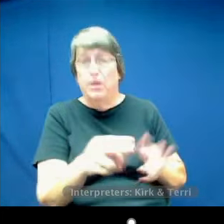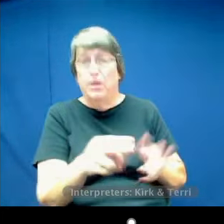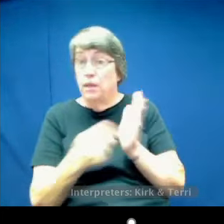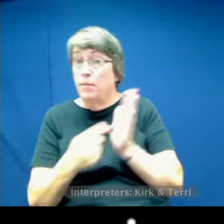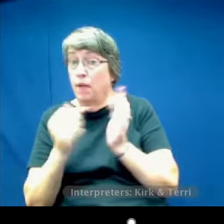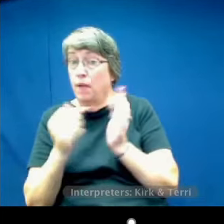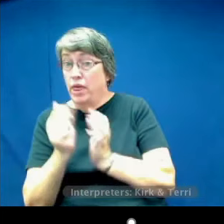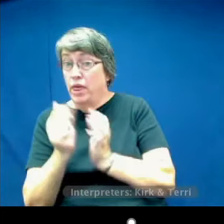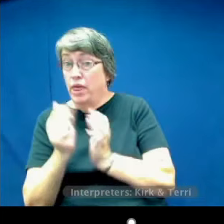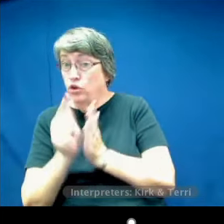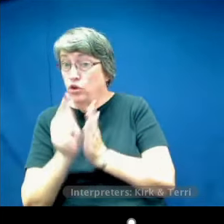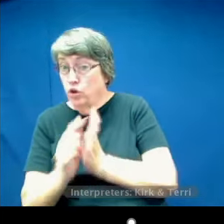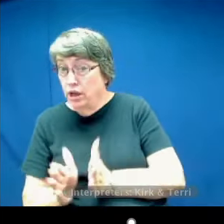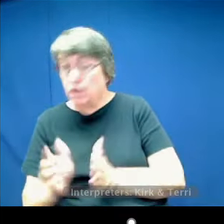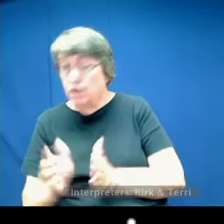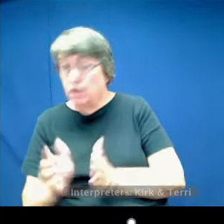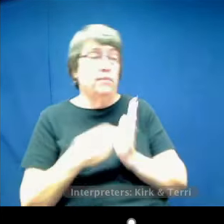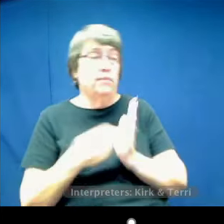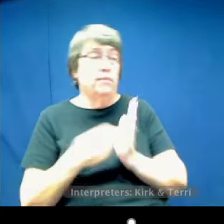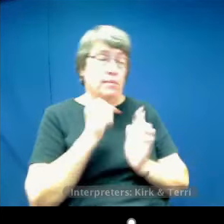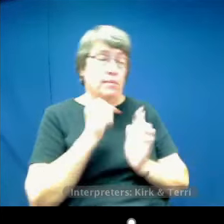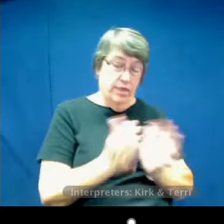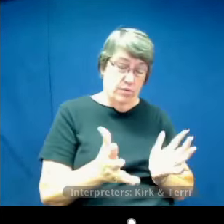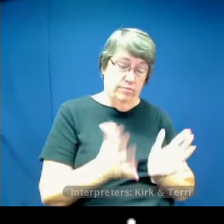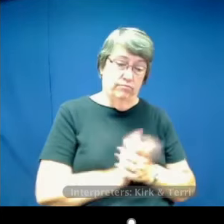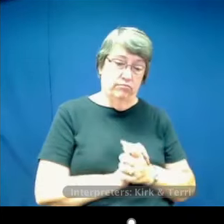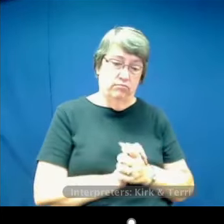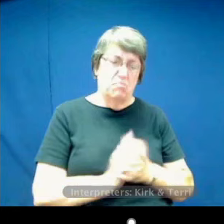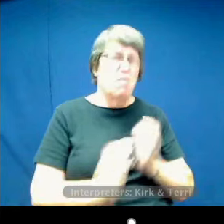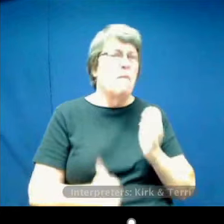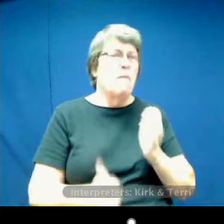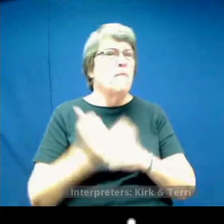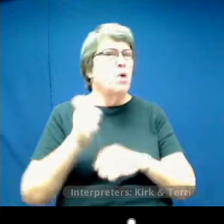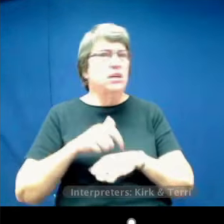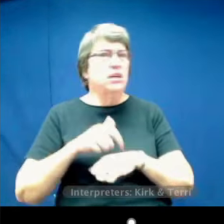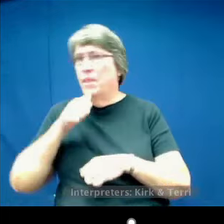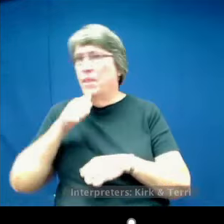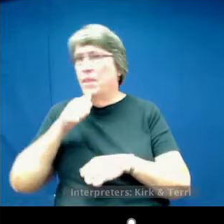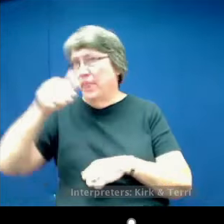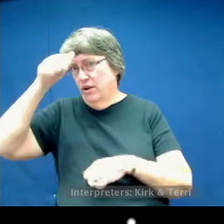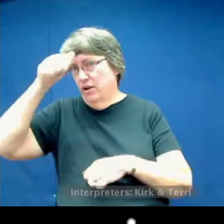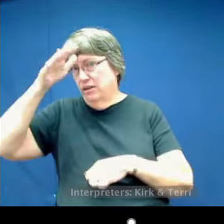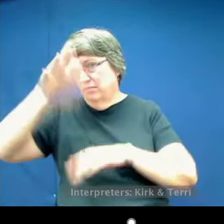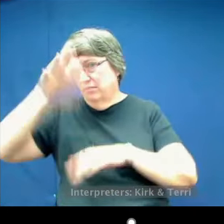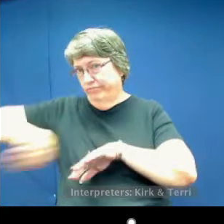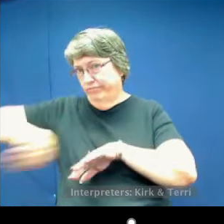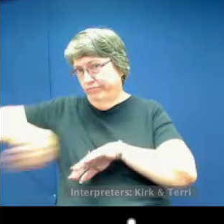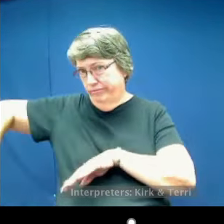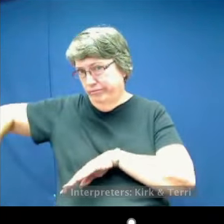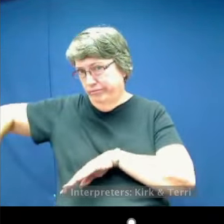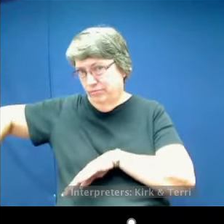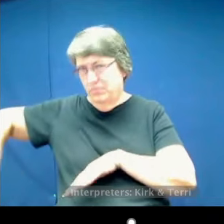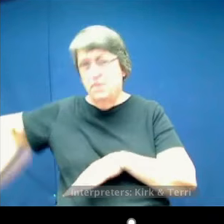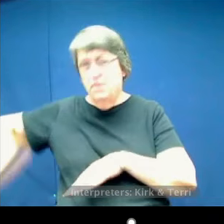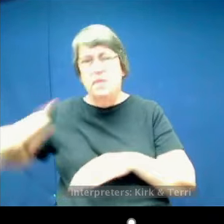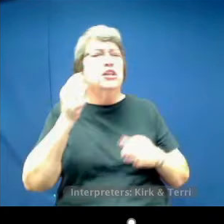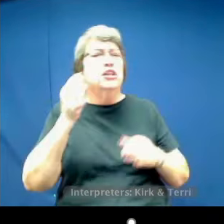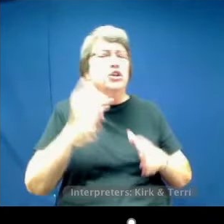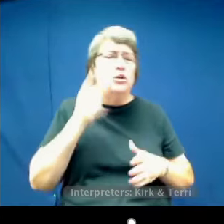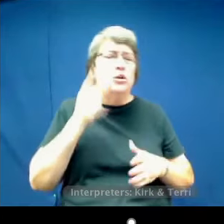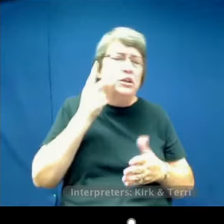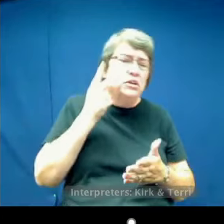sometimes without counsel, typically not with the parents, because the judge is trying to get an idea of their